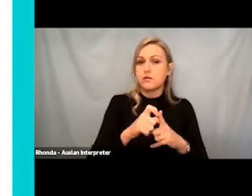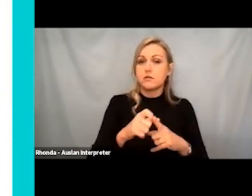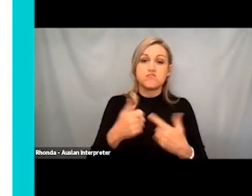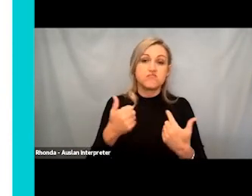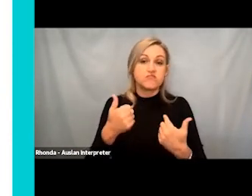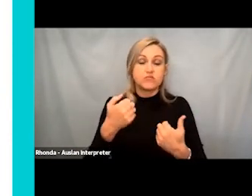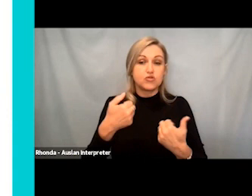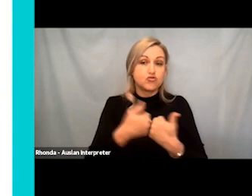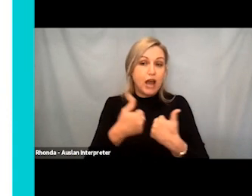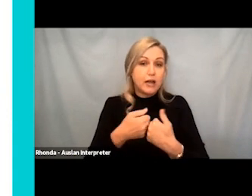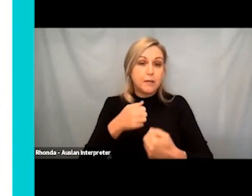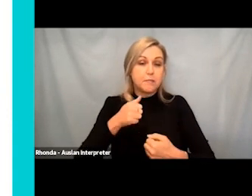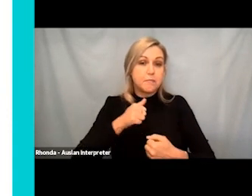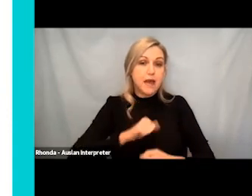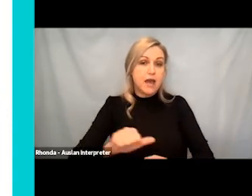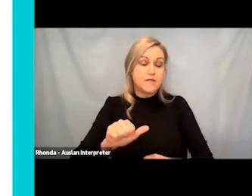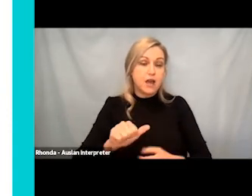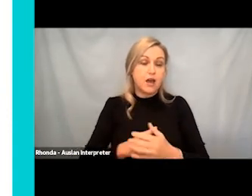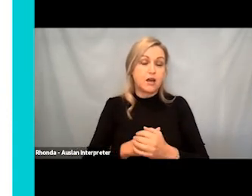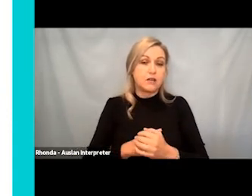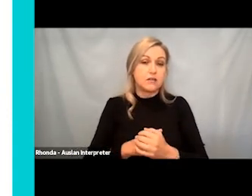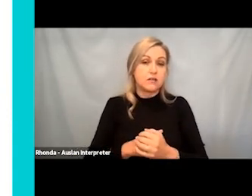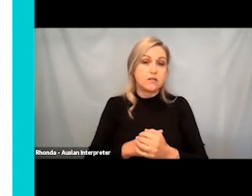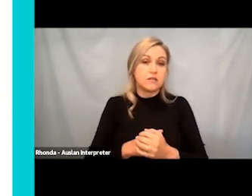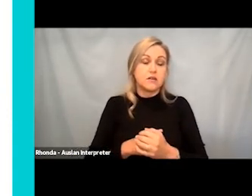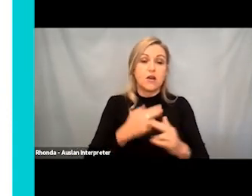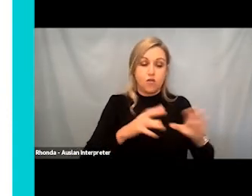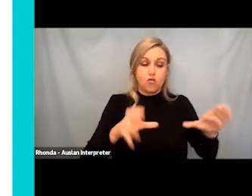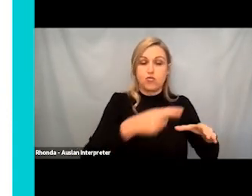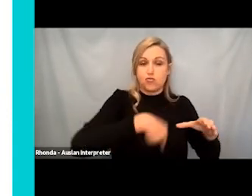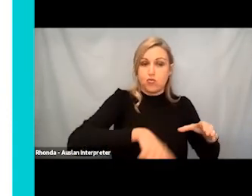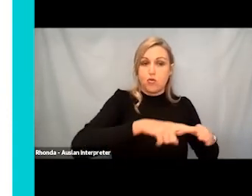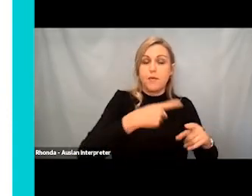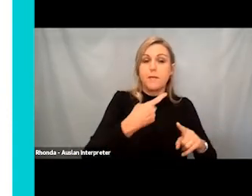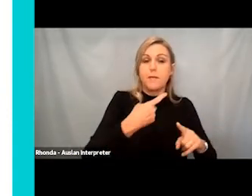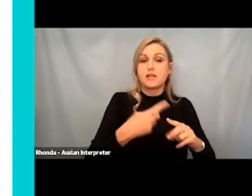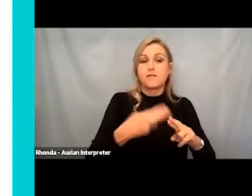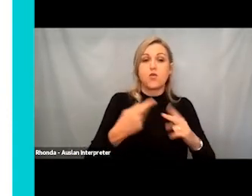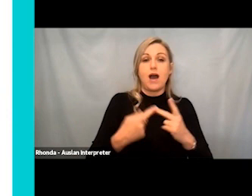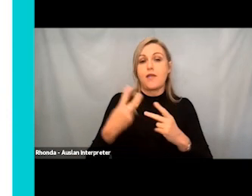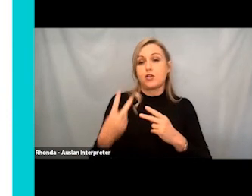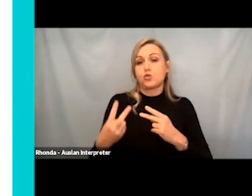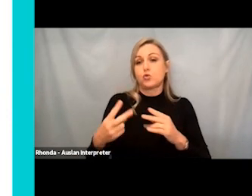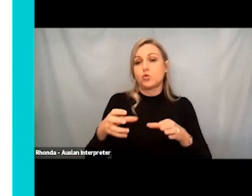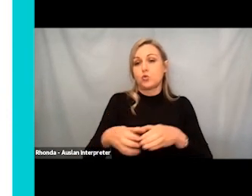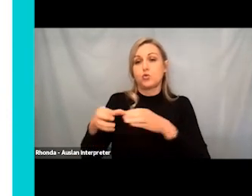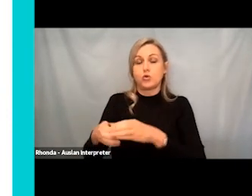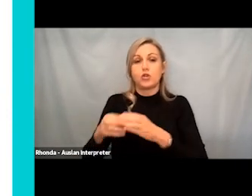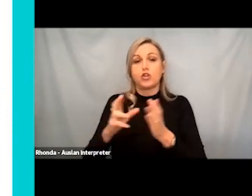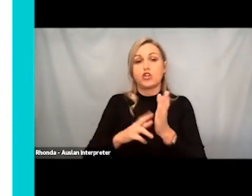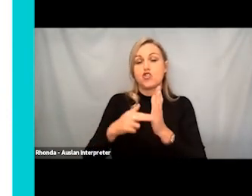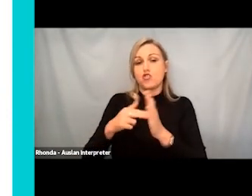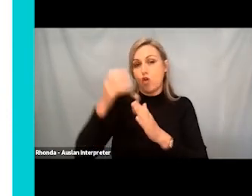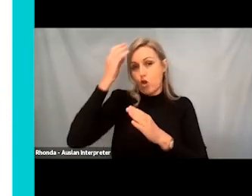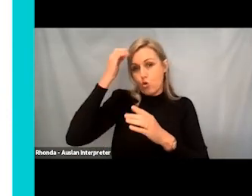drug-taking behaviours in this population, as well as 2 other sub-studies looking at neurocognition and measurement